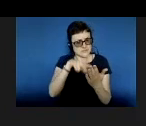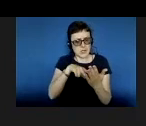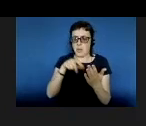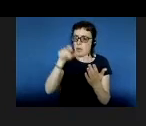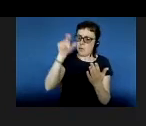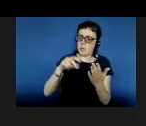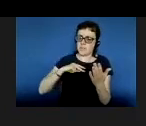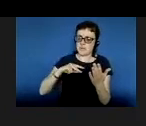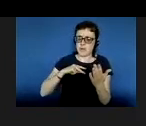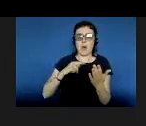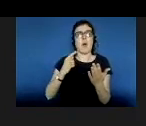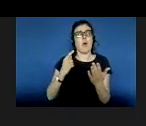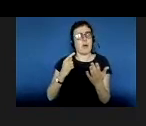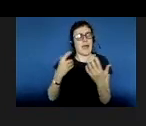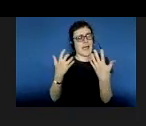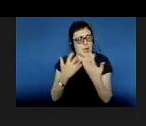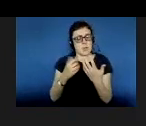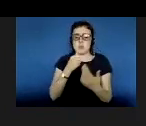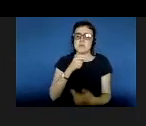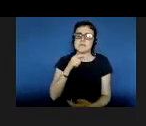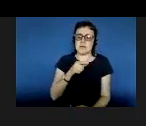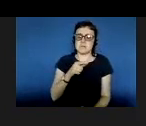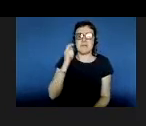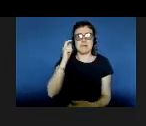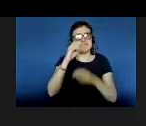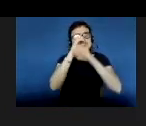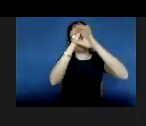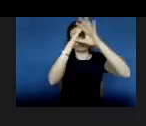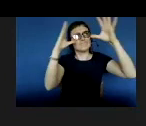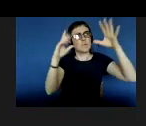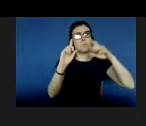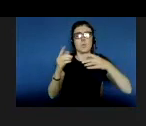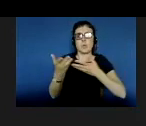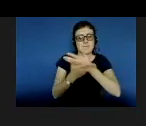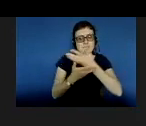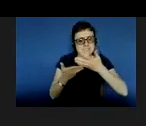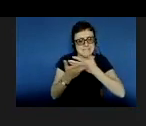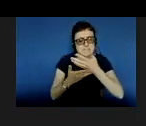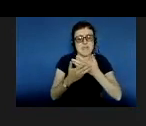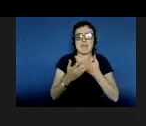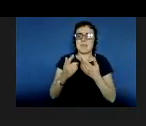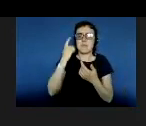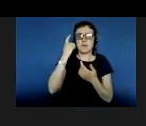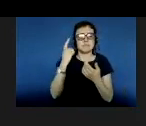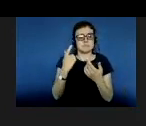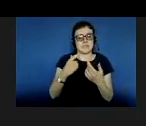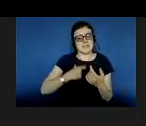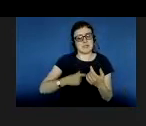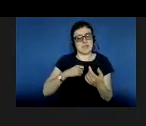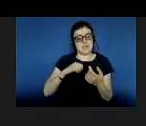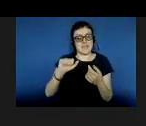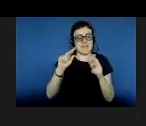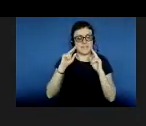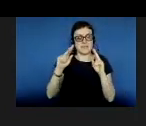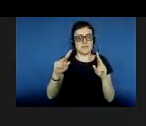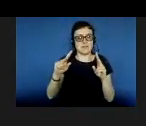might use that. I started to imagine the conversations that could be had and the scenes from the character's point of view. I was dealt a very